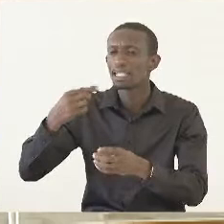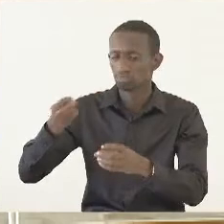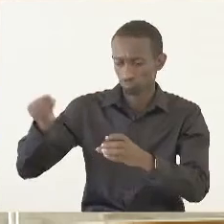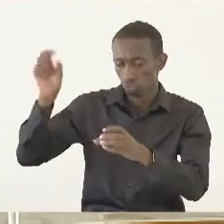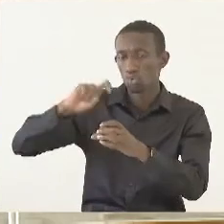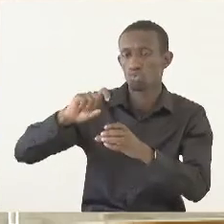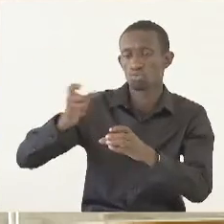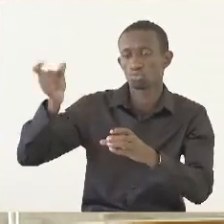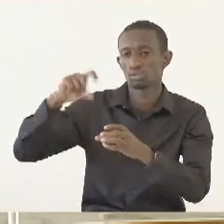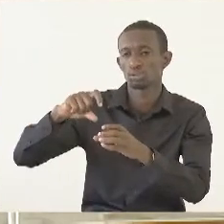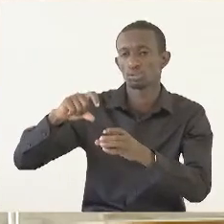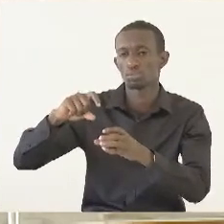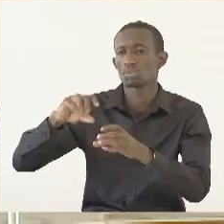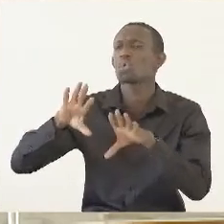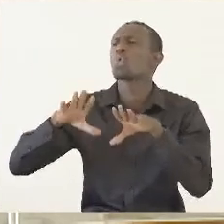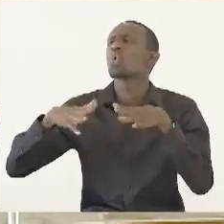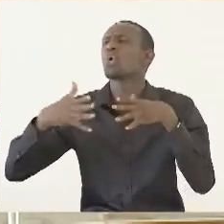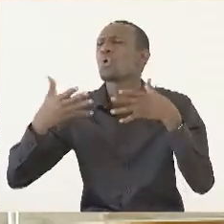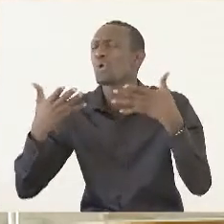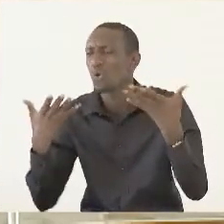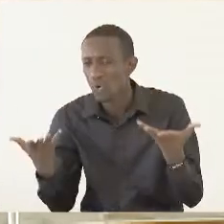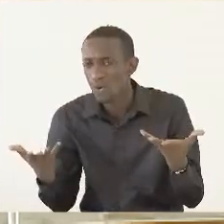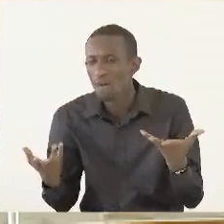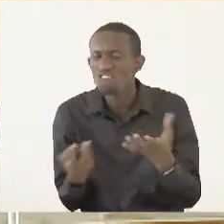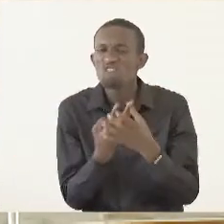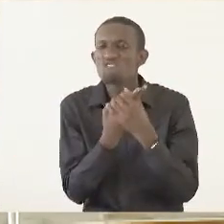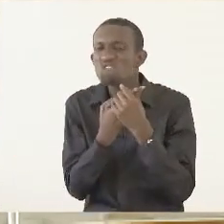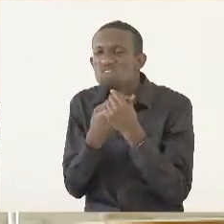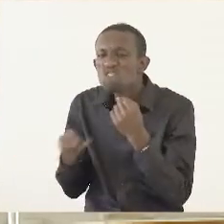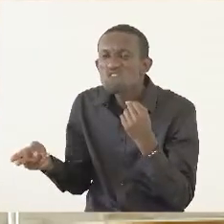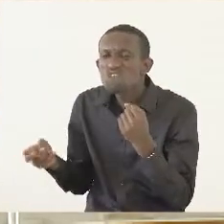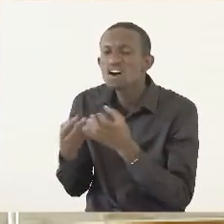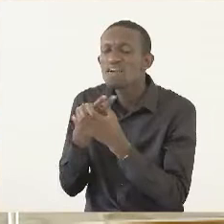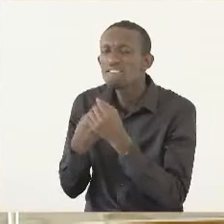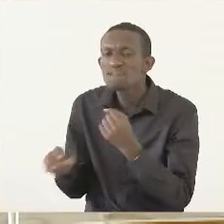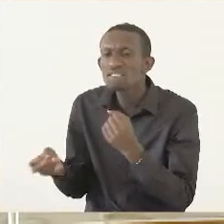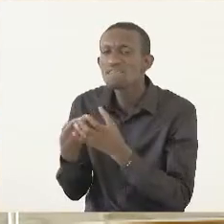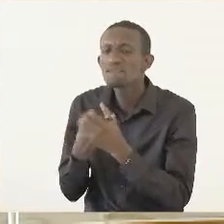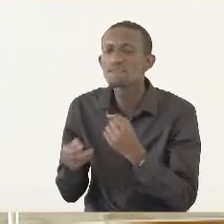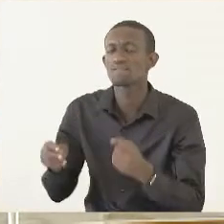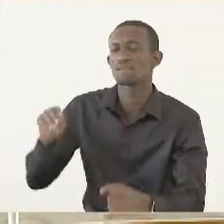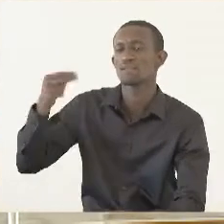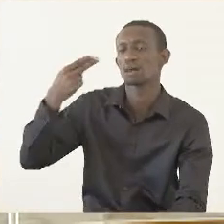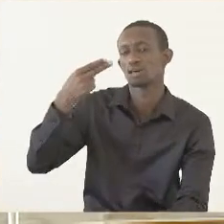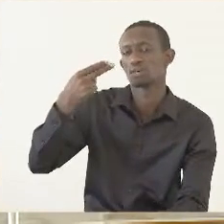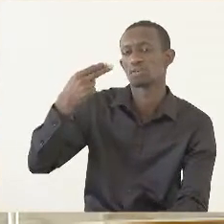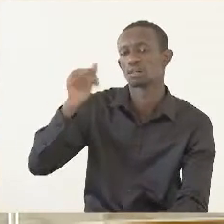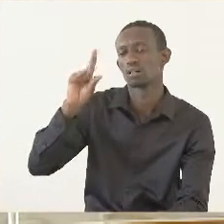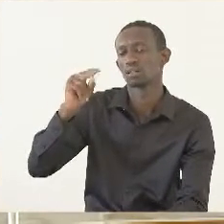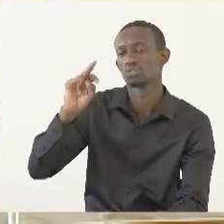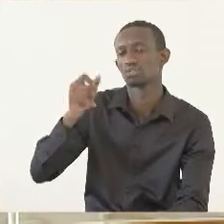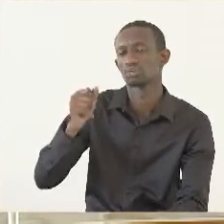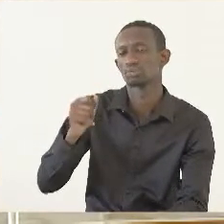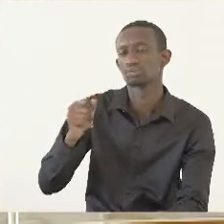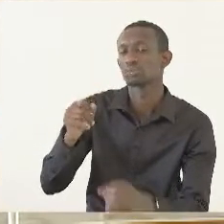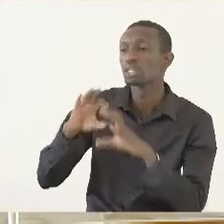it is the removal of hydrogen. This carbon here, which is a tertiary